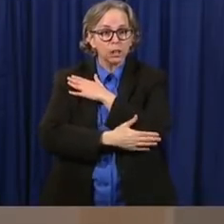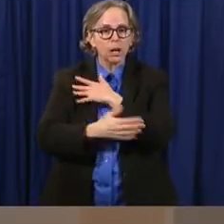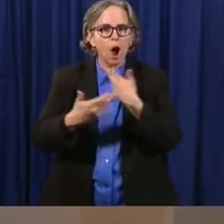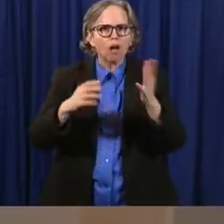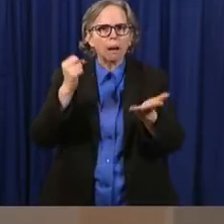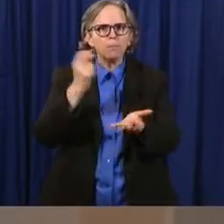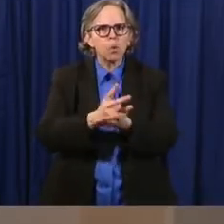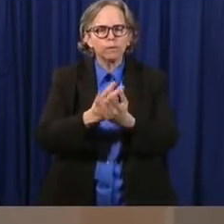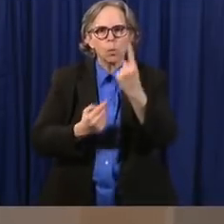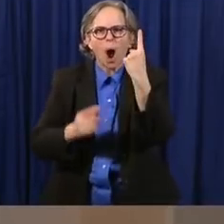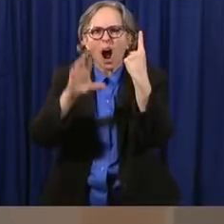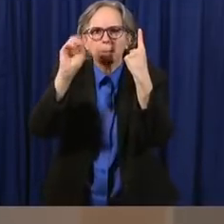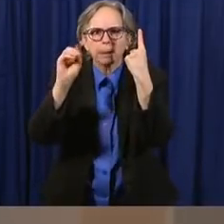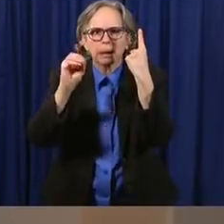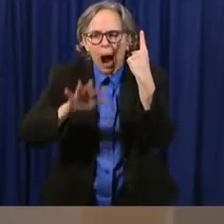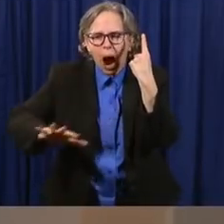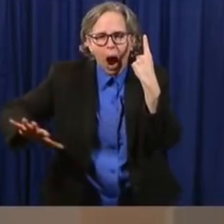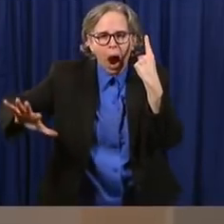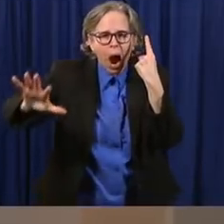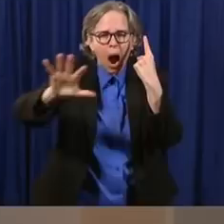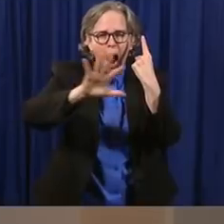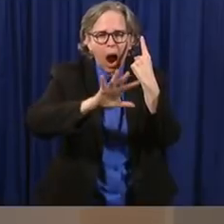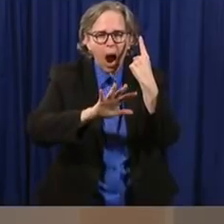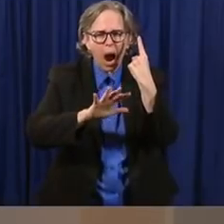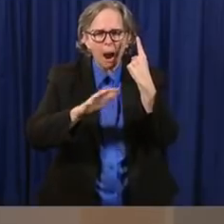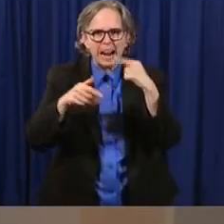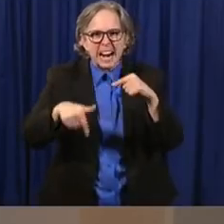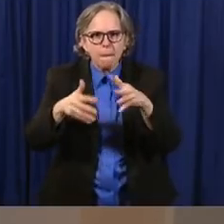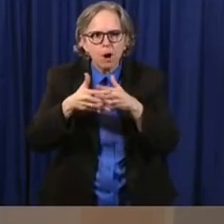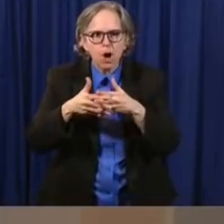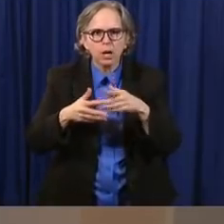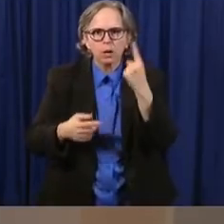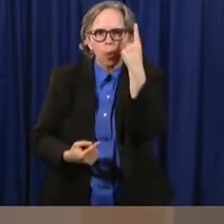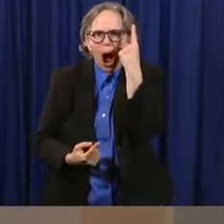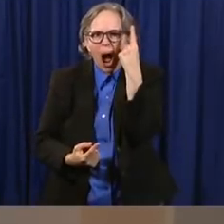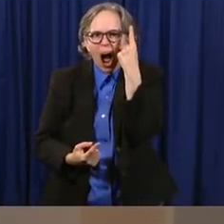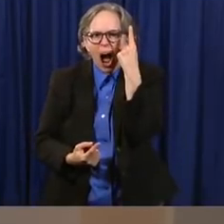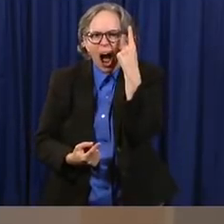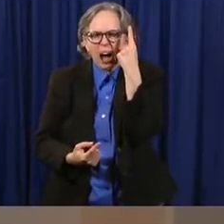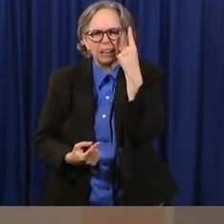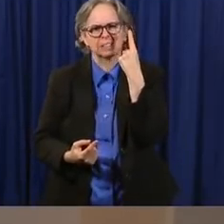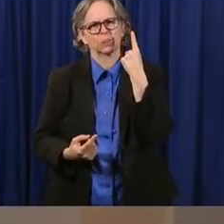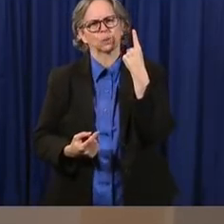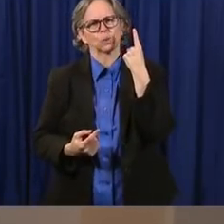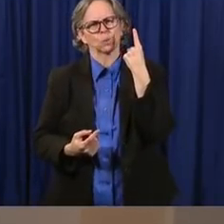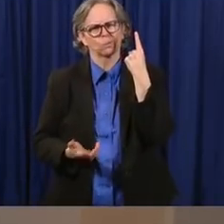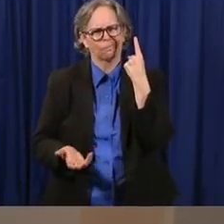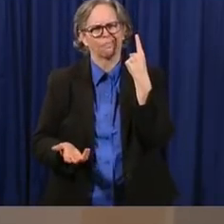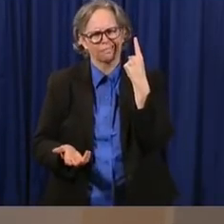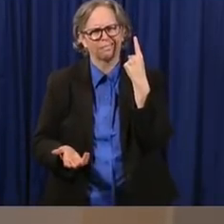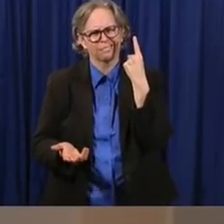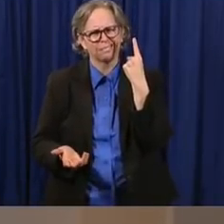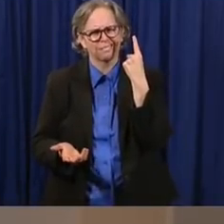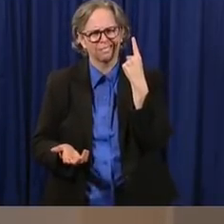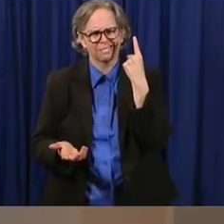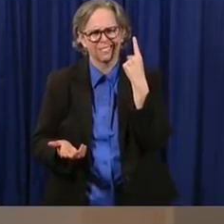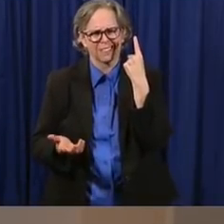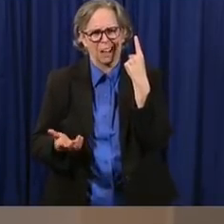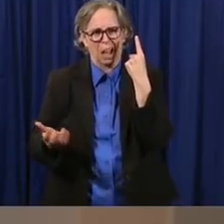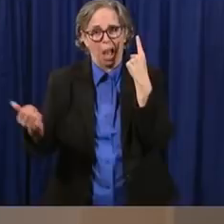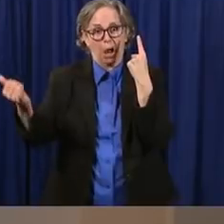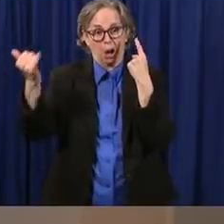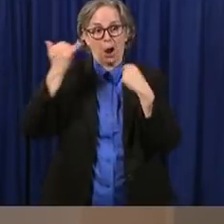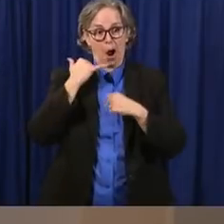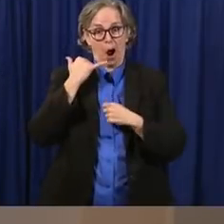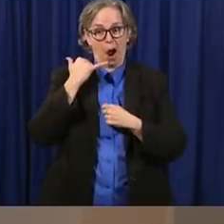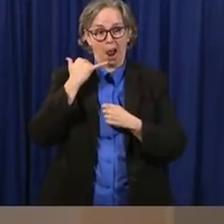other countries that were doing it, but there was only one in America that had been approved for this, and we were one of the first calls that they had. And we're supposed to get 1,000